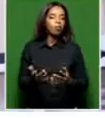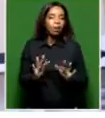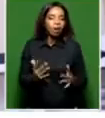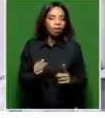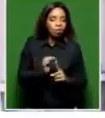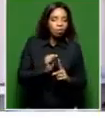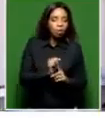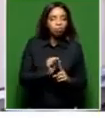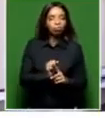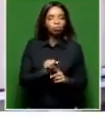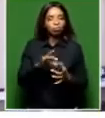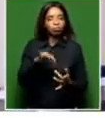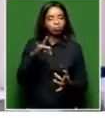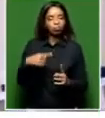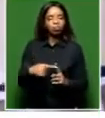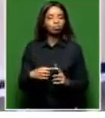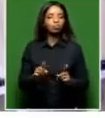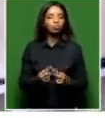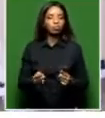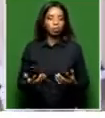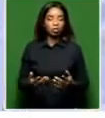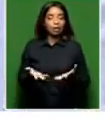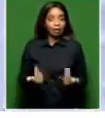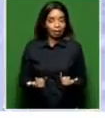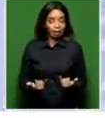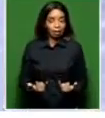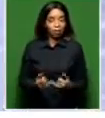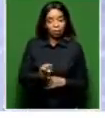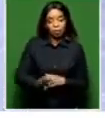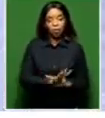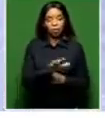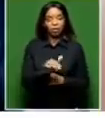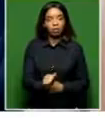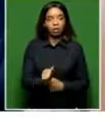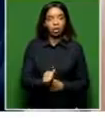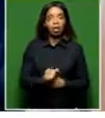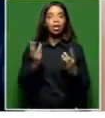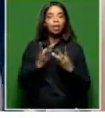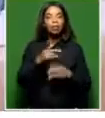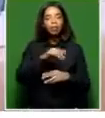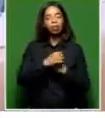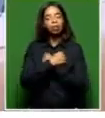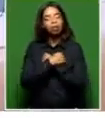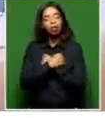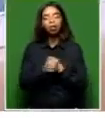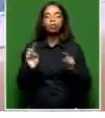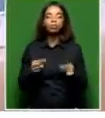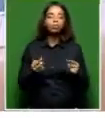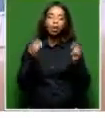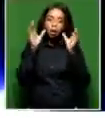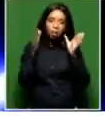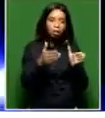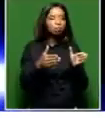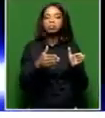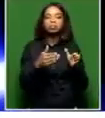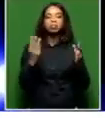country, R&B is not a saturated genre of music, which automatically means that there is a market